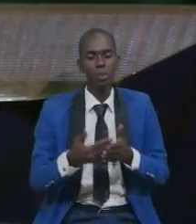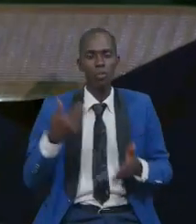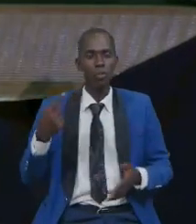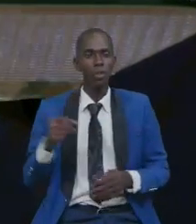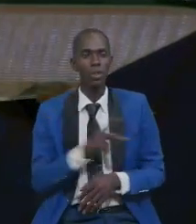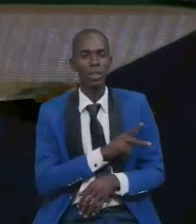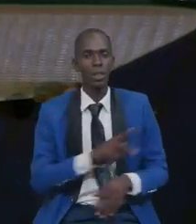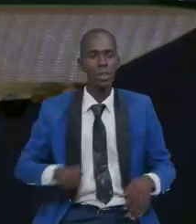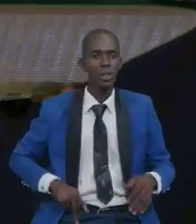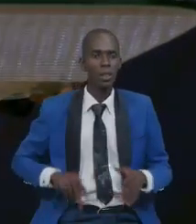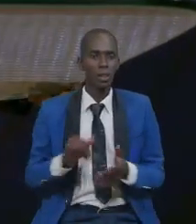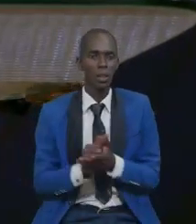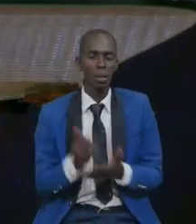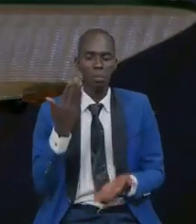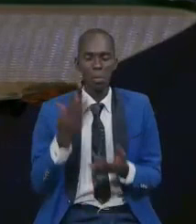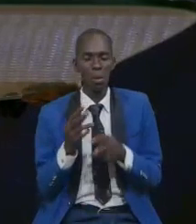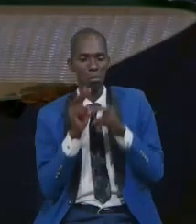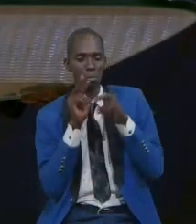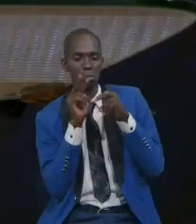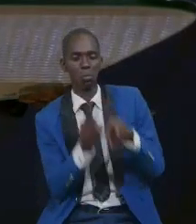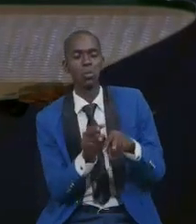may behold thee. Then in